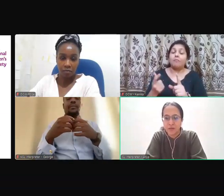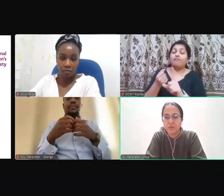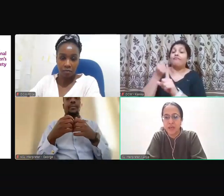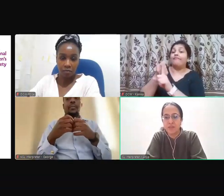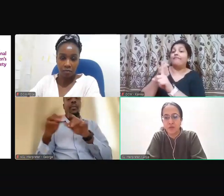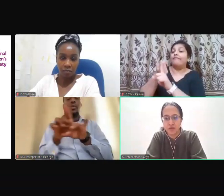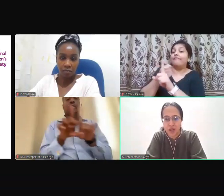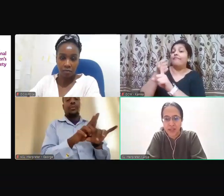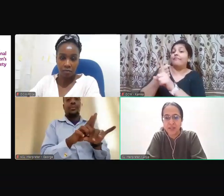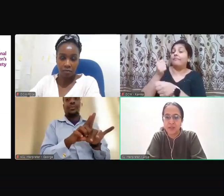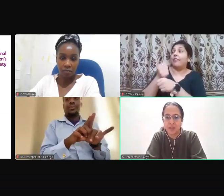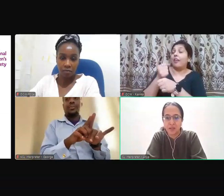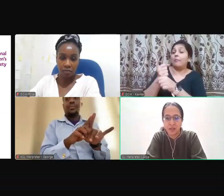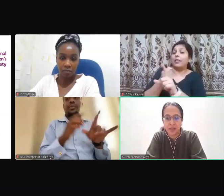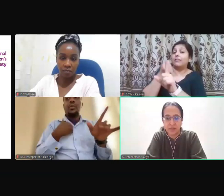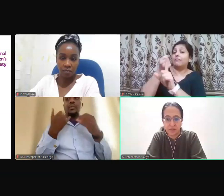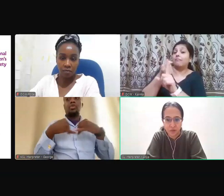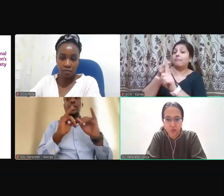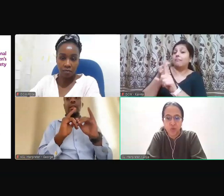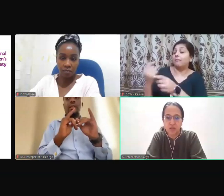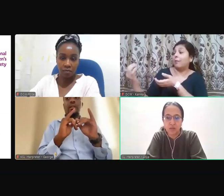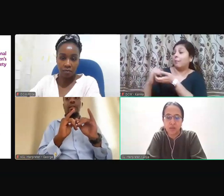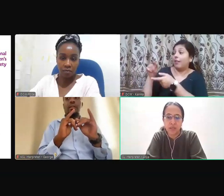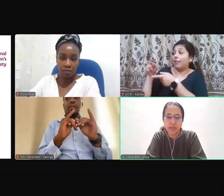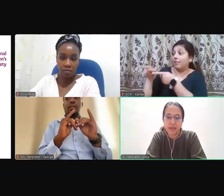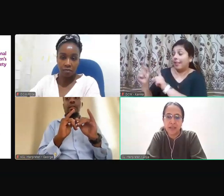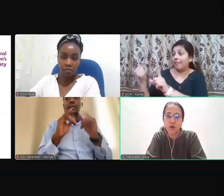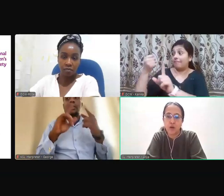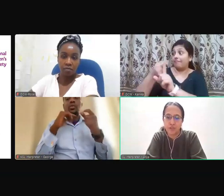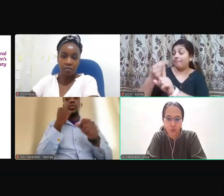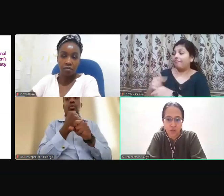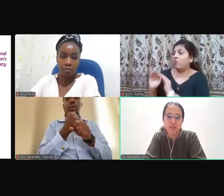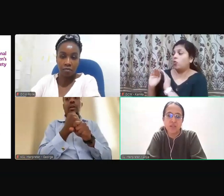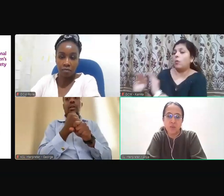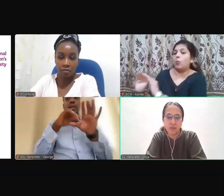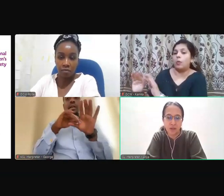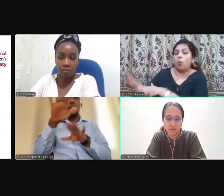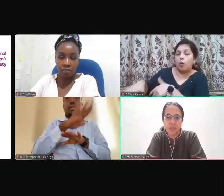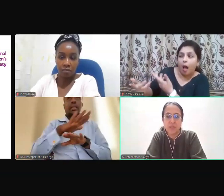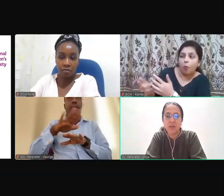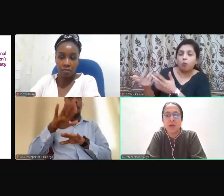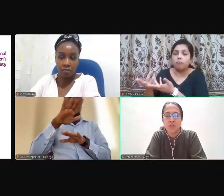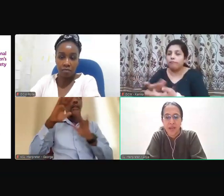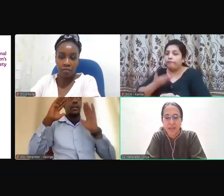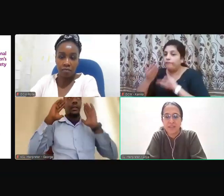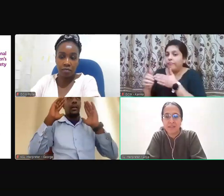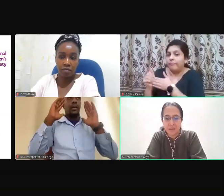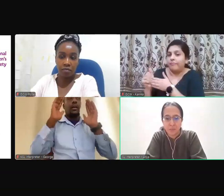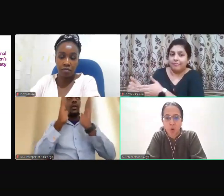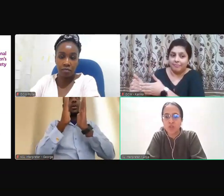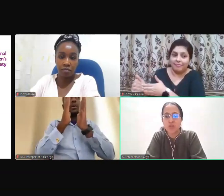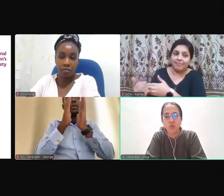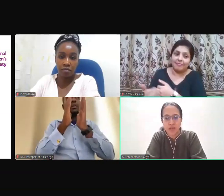Additionally, we have also tried to work in the area of advocacy with the government to